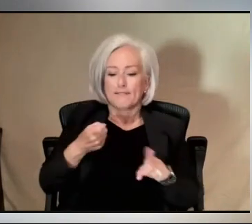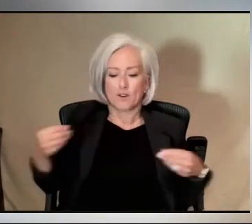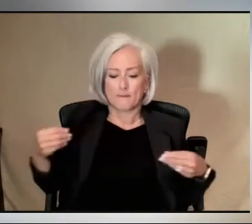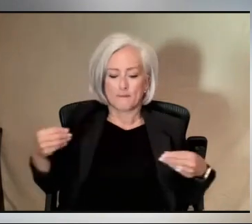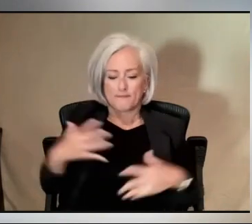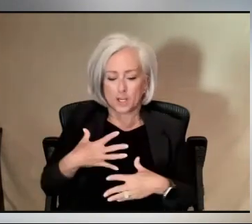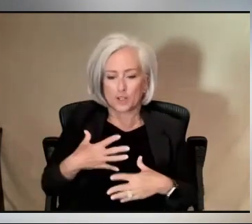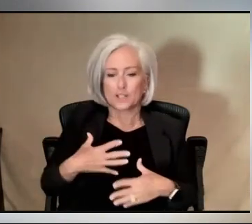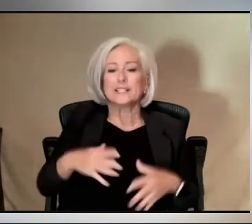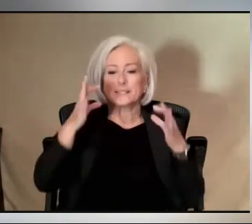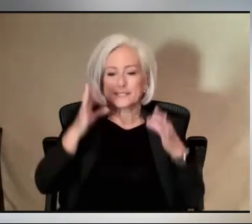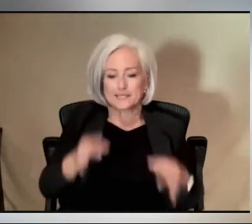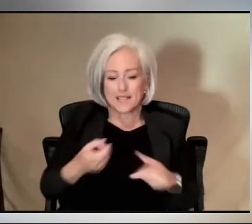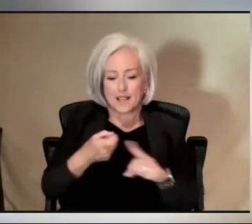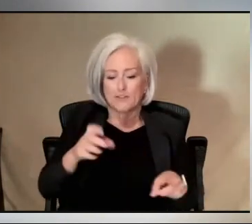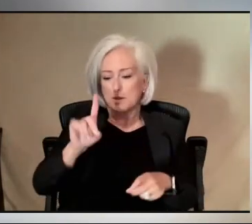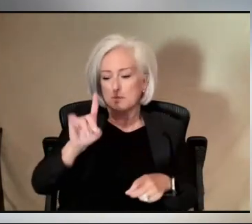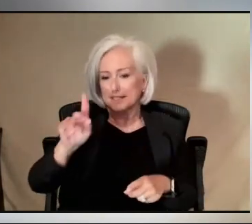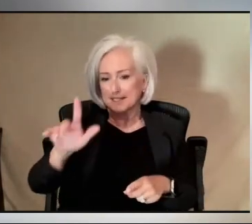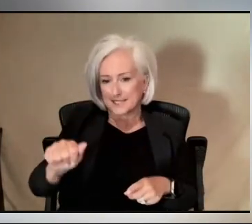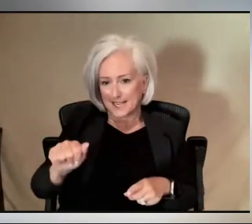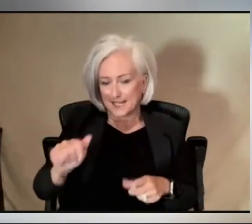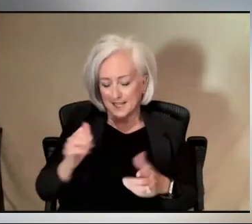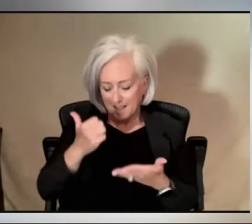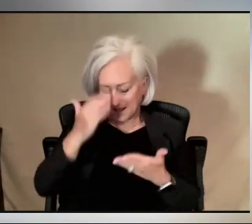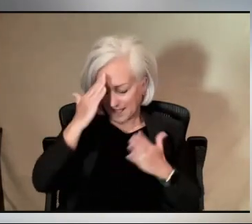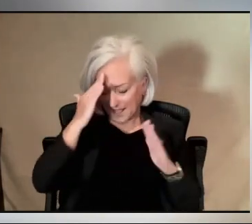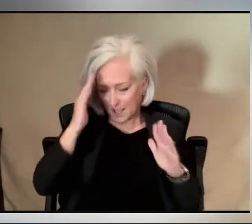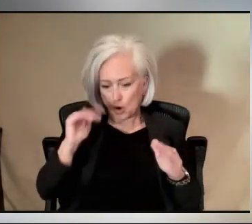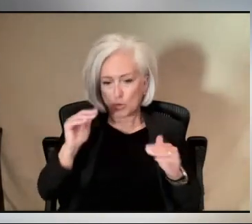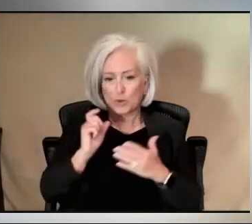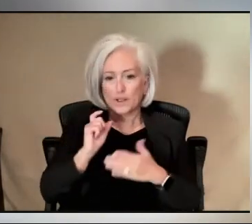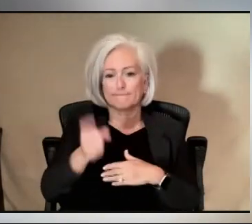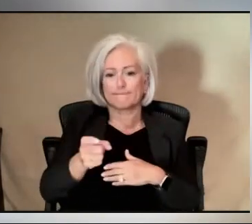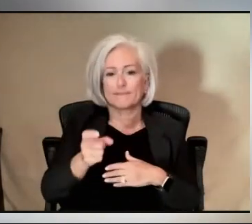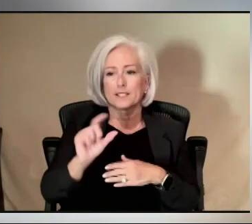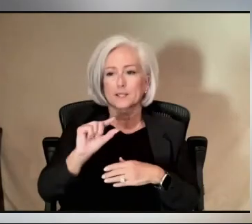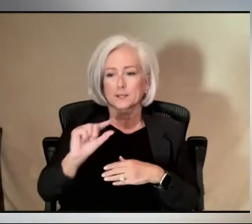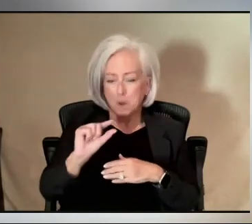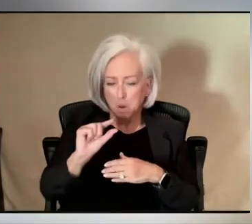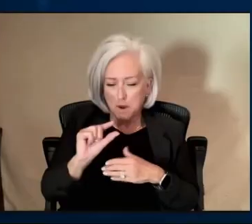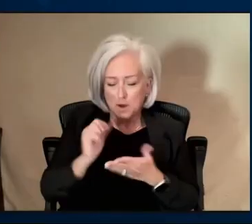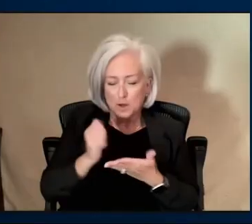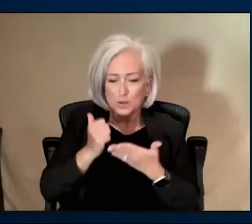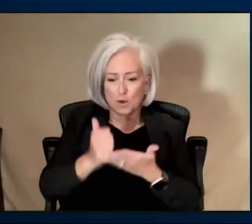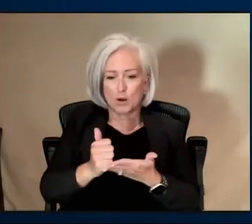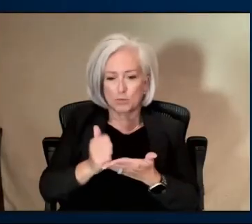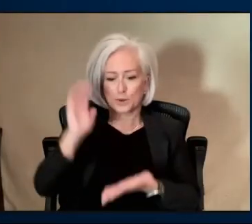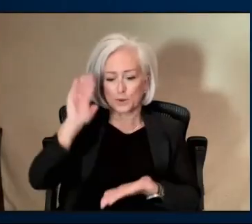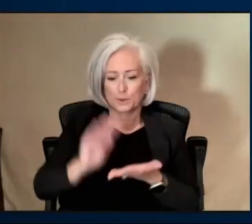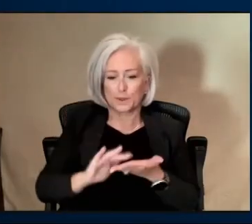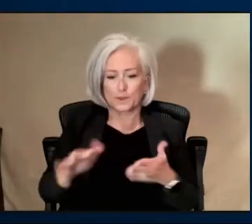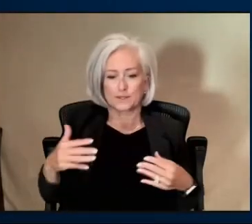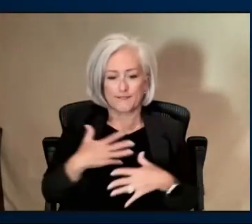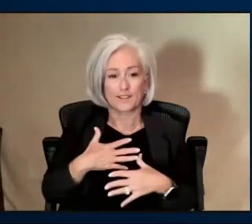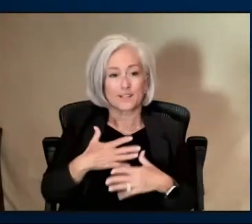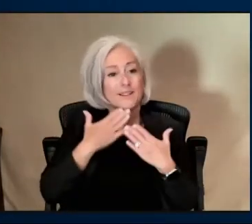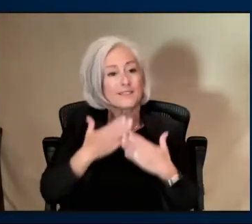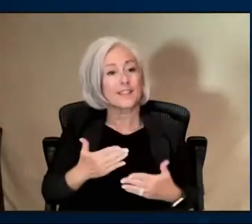data. And I hope we've played a small part in doing just that today. Thank you, Dr. Pullen. Dr.